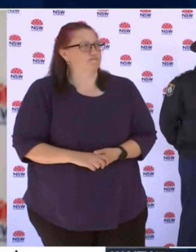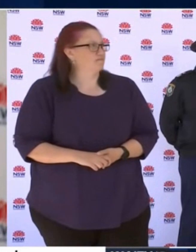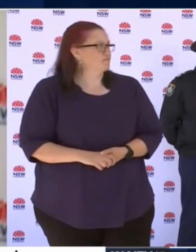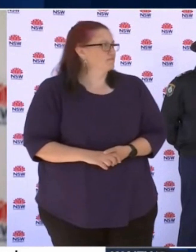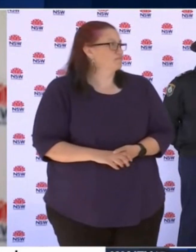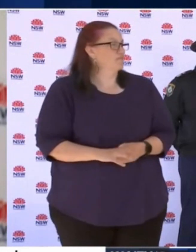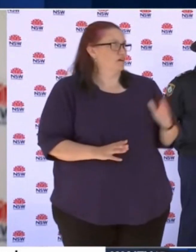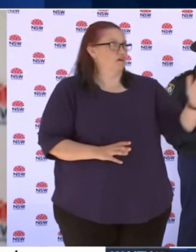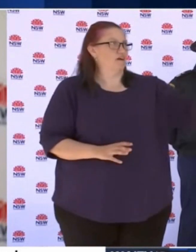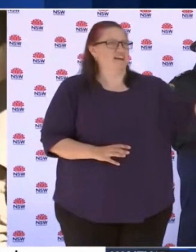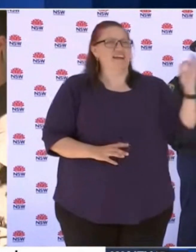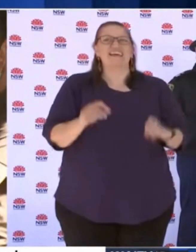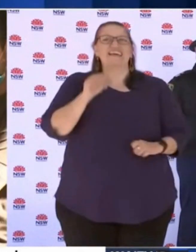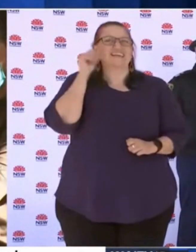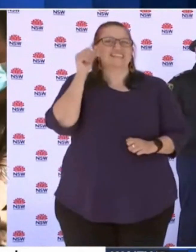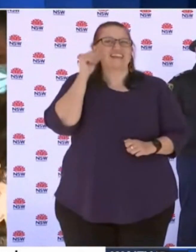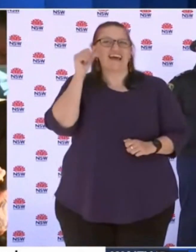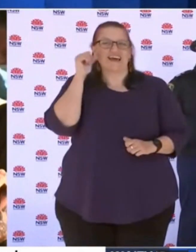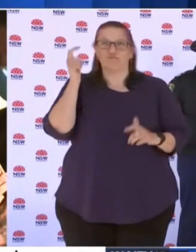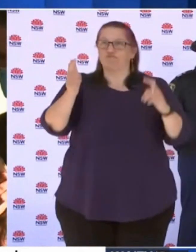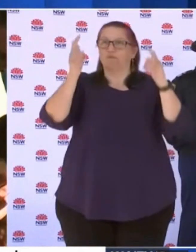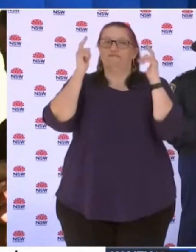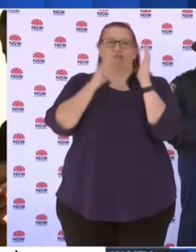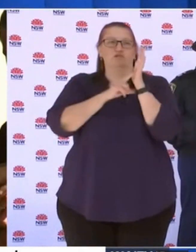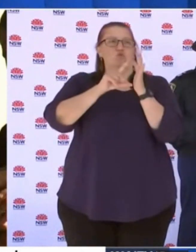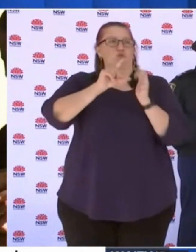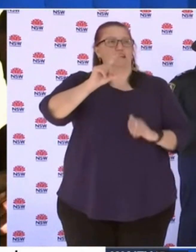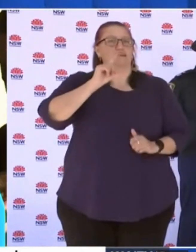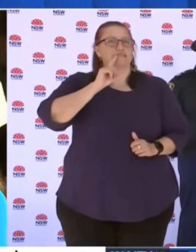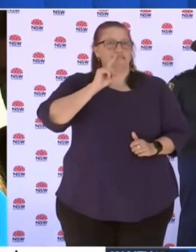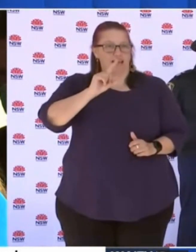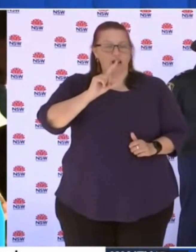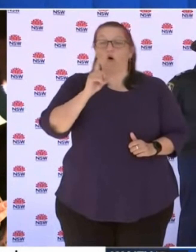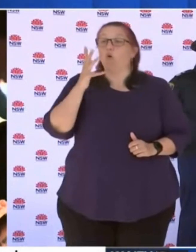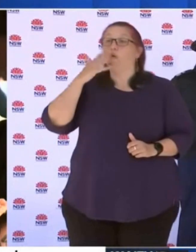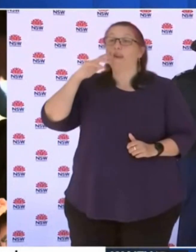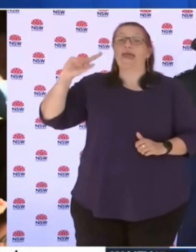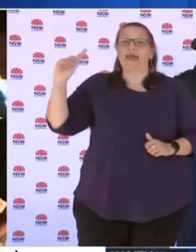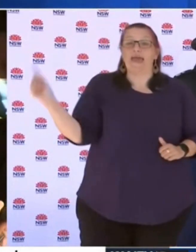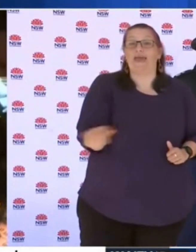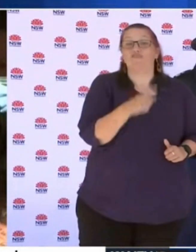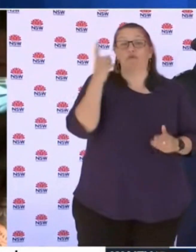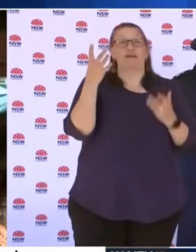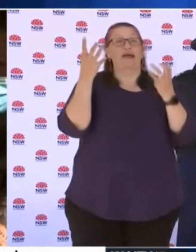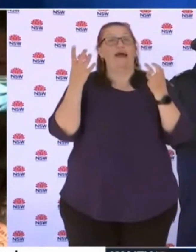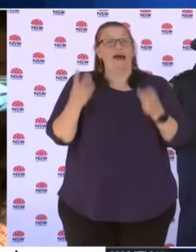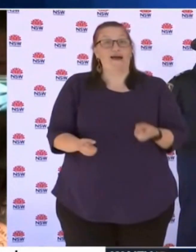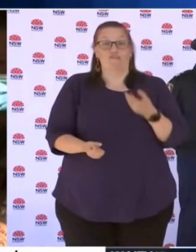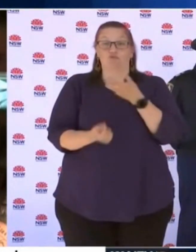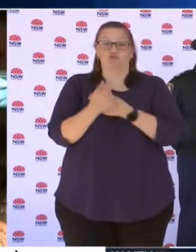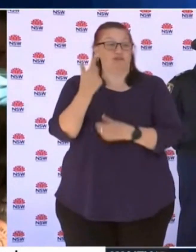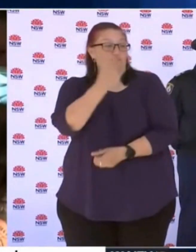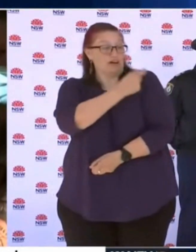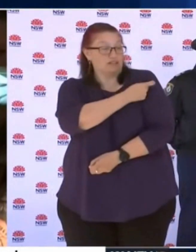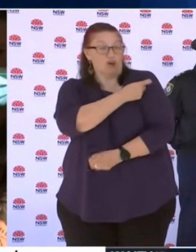said that once everyone had the opportunity to get vaccinated, that is when the lockdowns will stop. Can you offer that same assurance to the people of New South